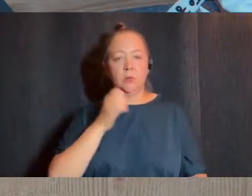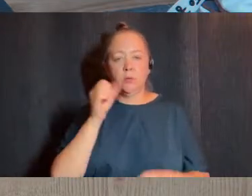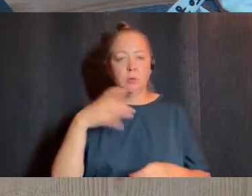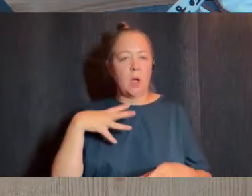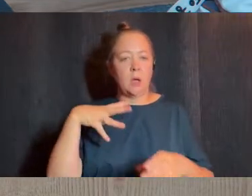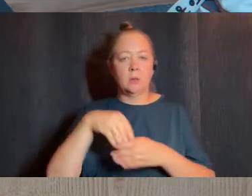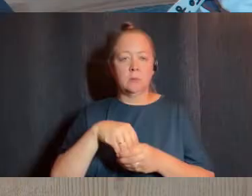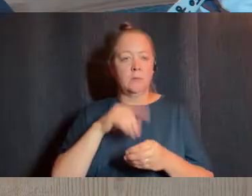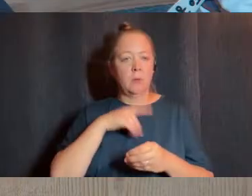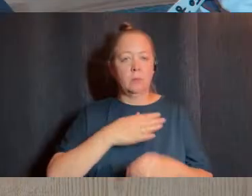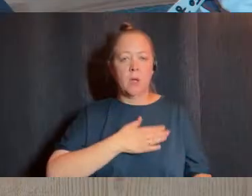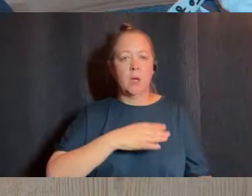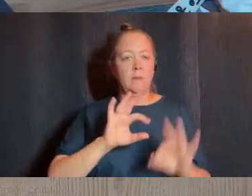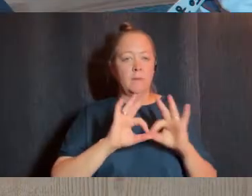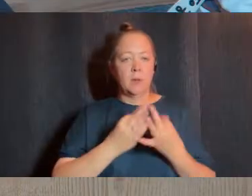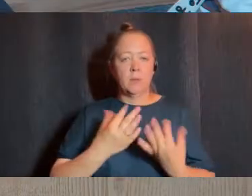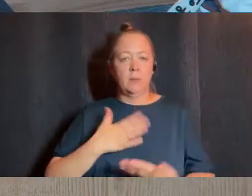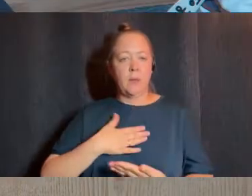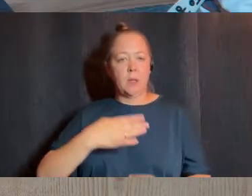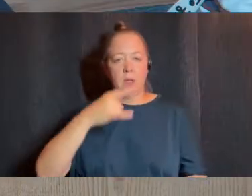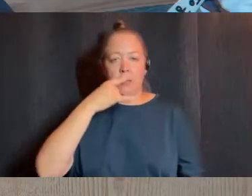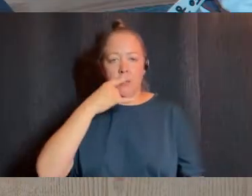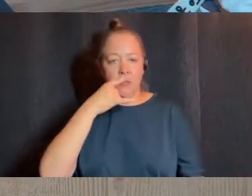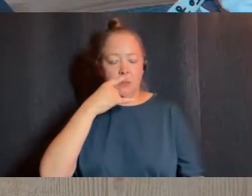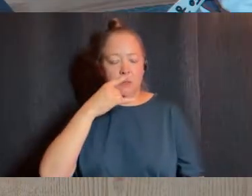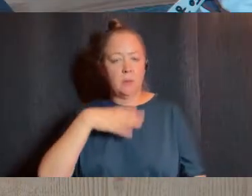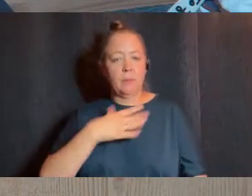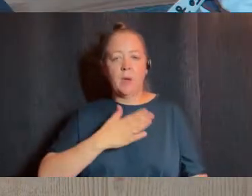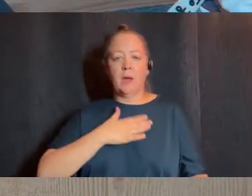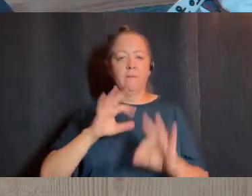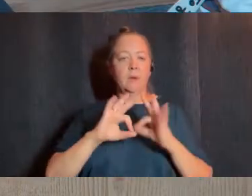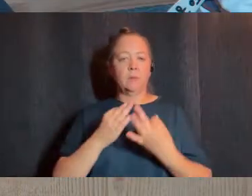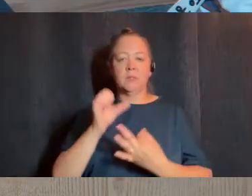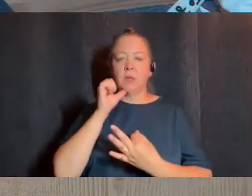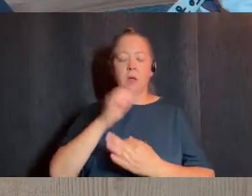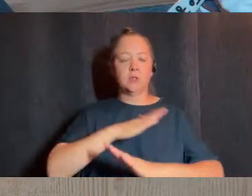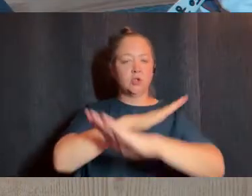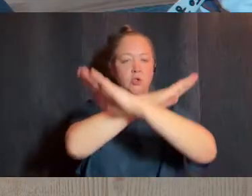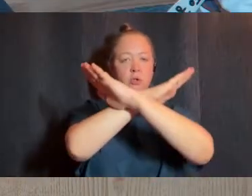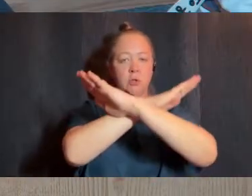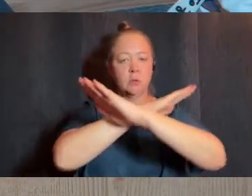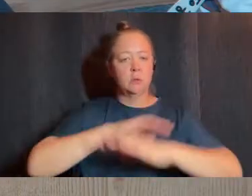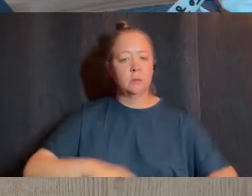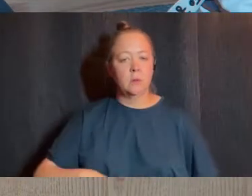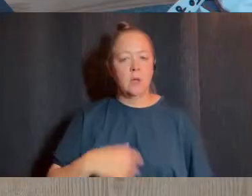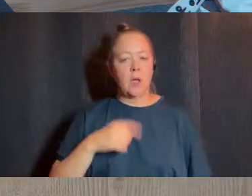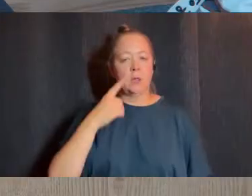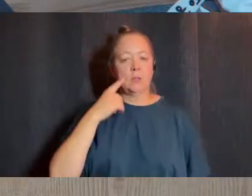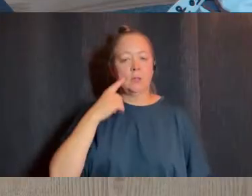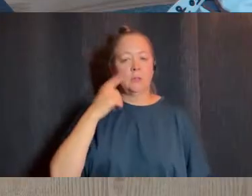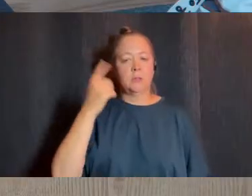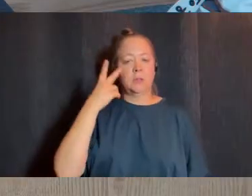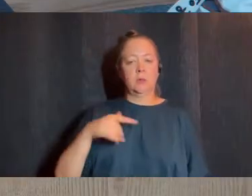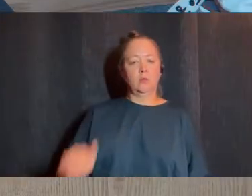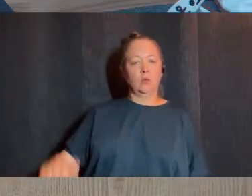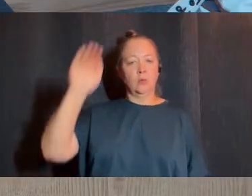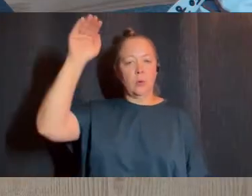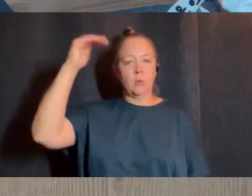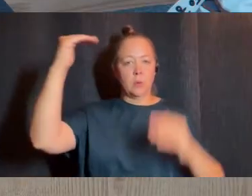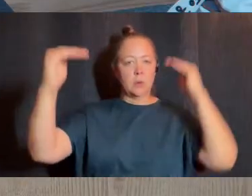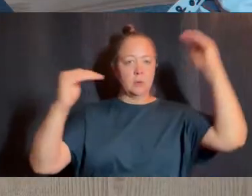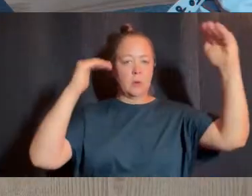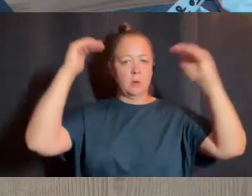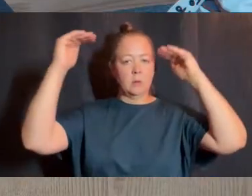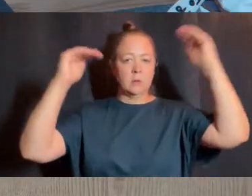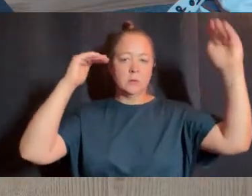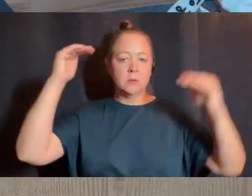never use them that way. And I take serious offense at grown adults politicizing and litigating whether my child's milestone